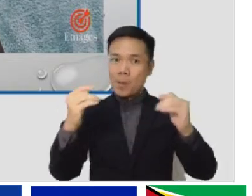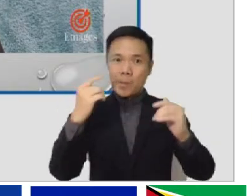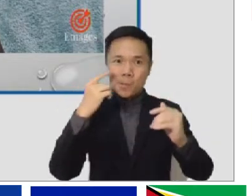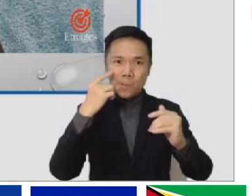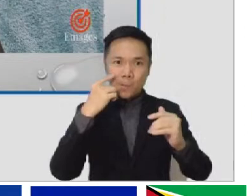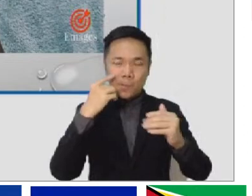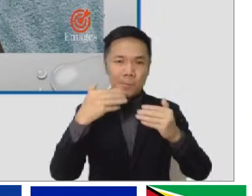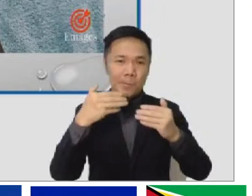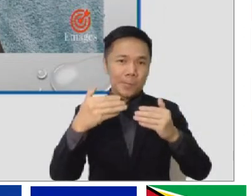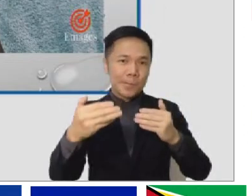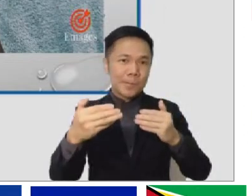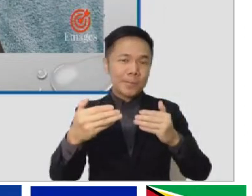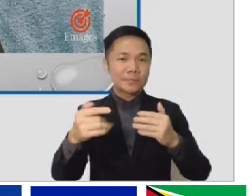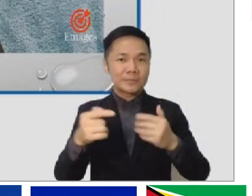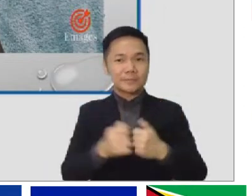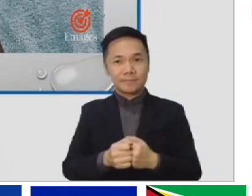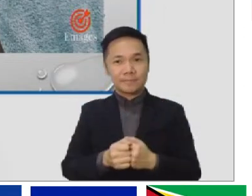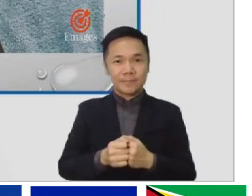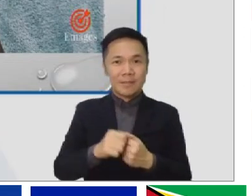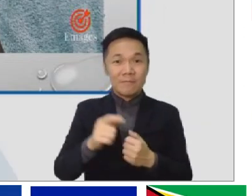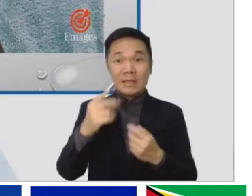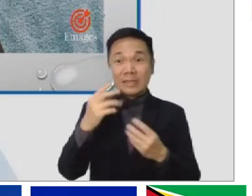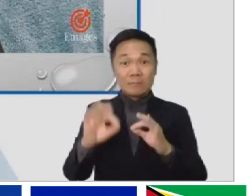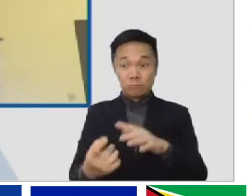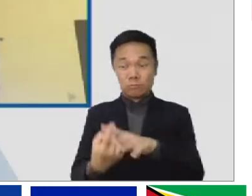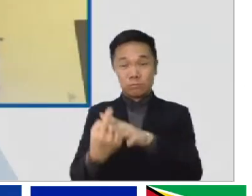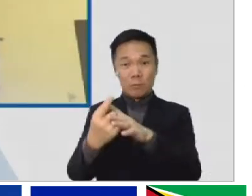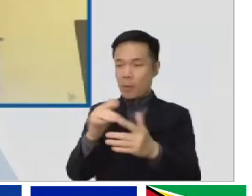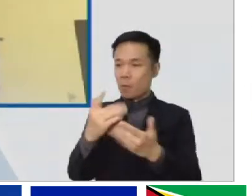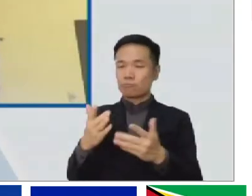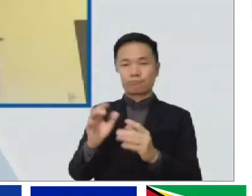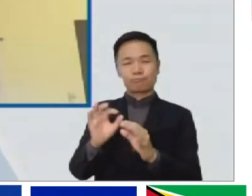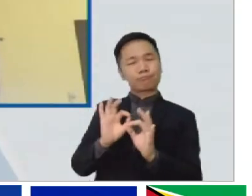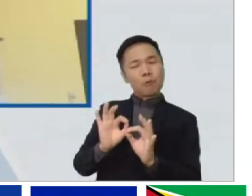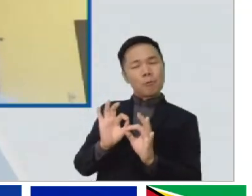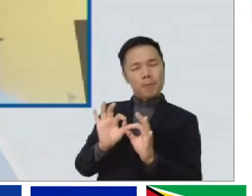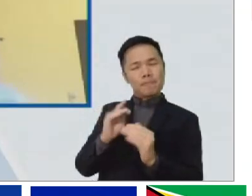St. Vincent and the Grenadines. Thank you.